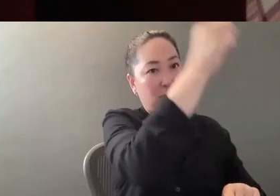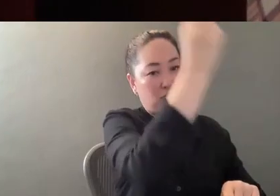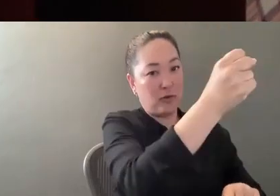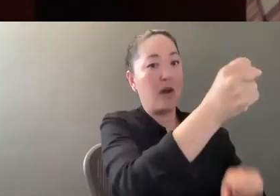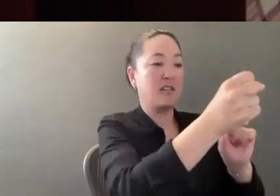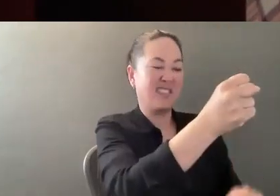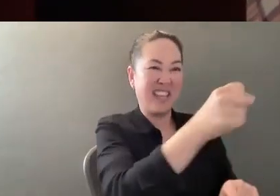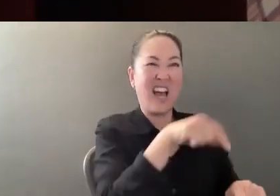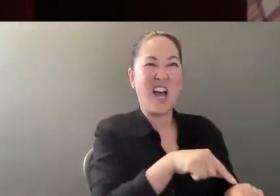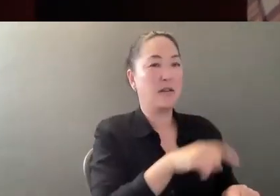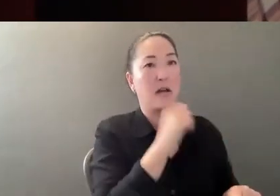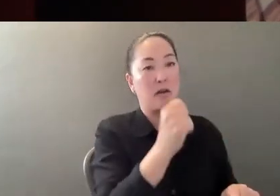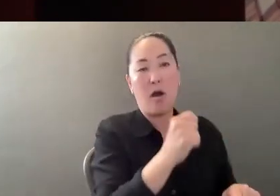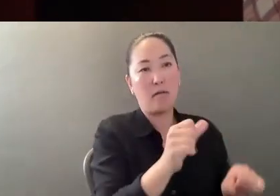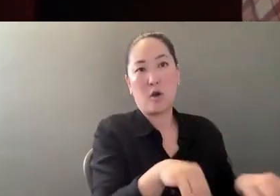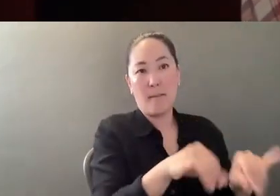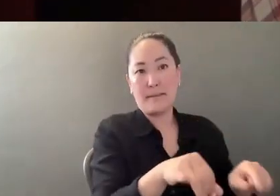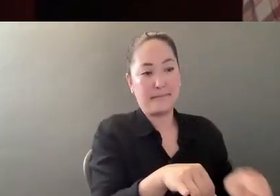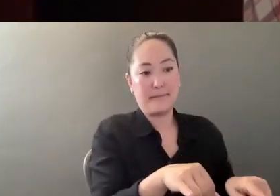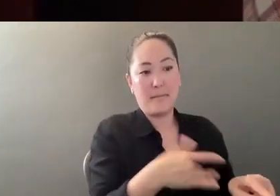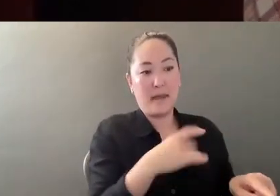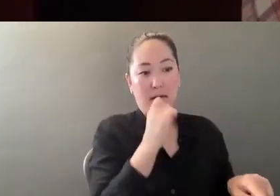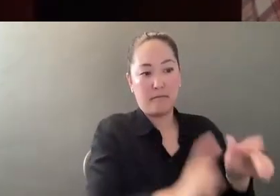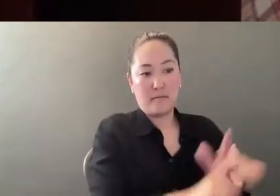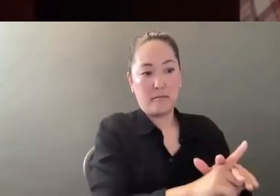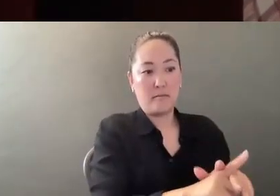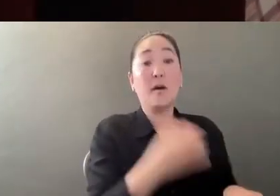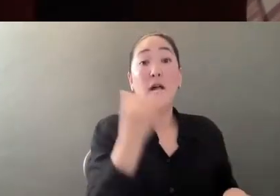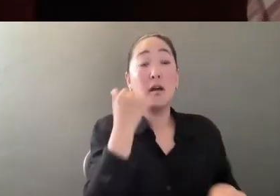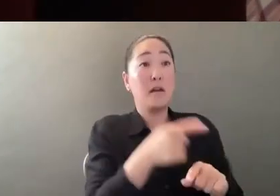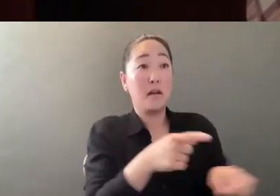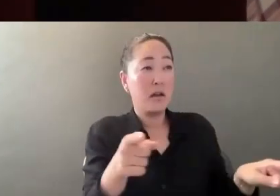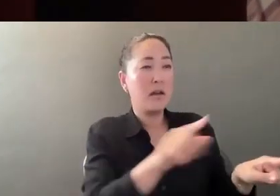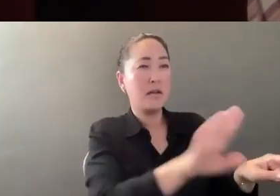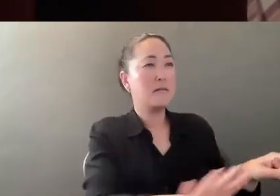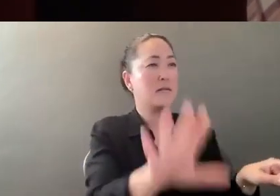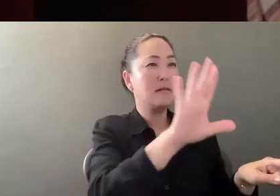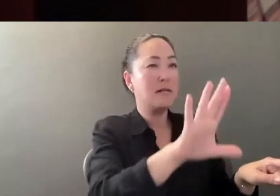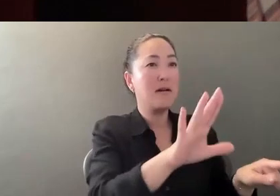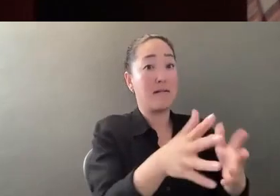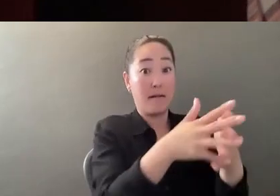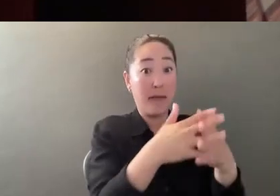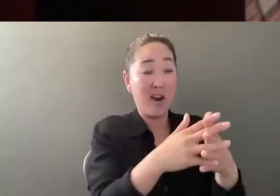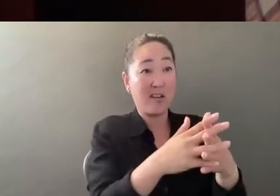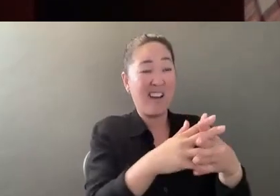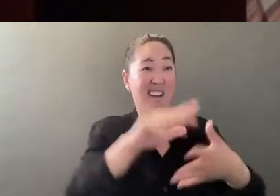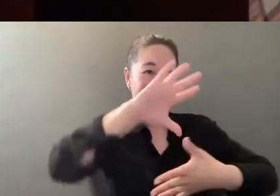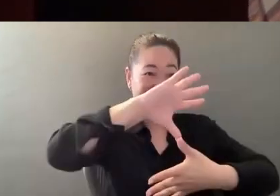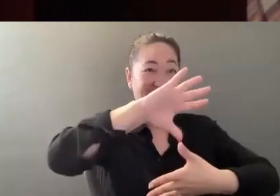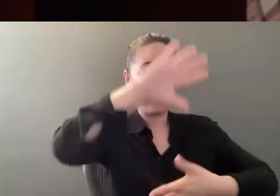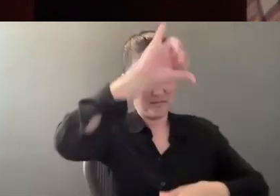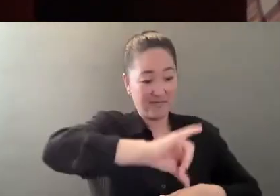common in Southern Europe. If we look across America, then, you know, we need more